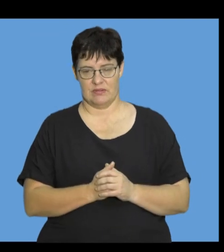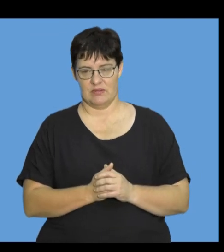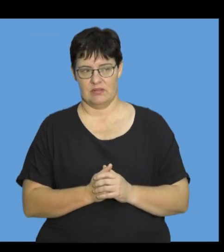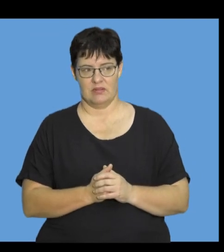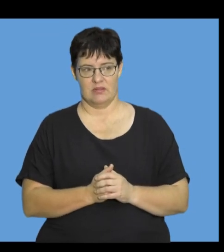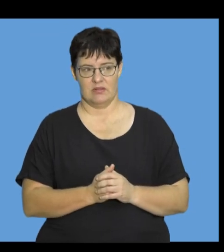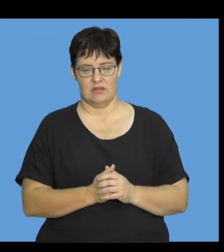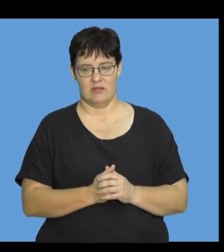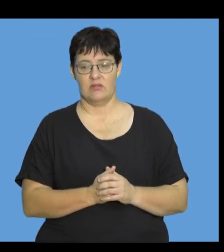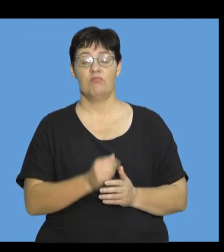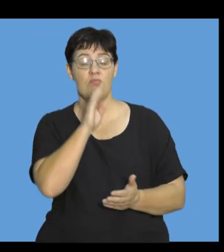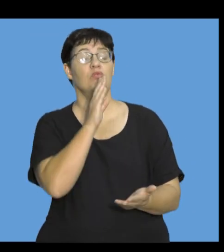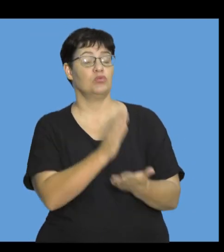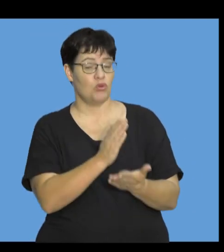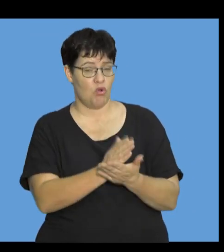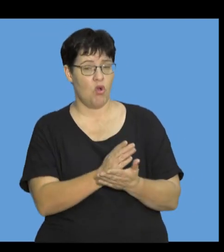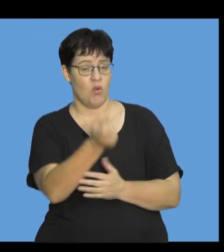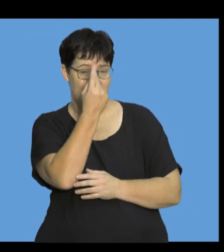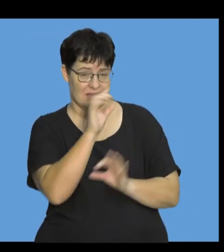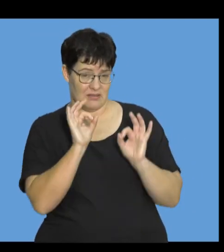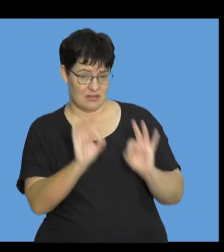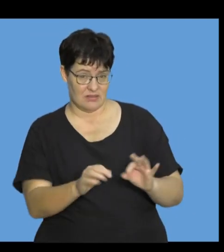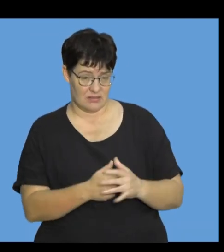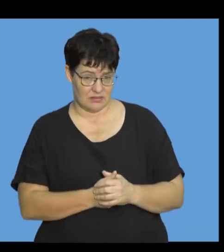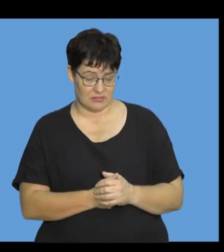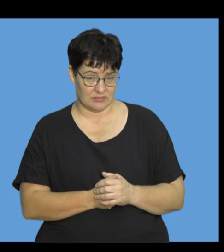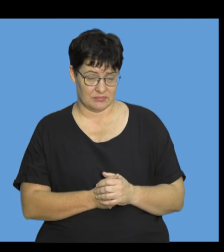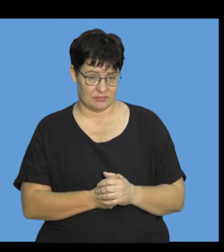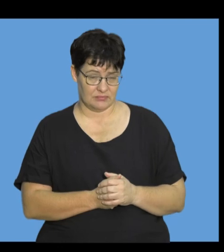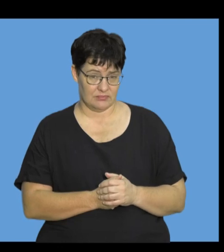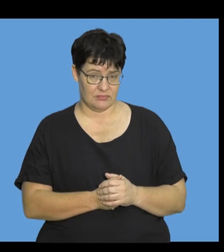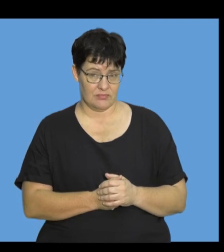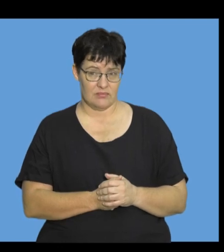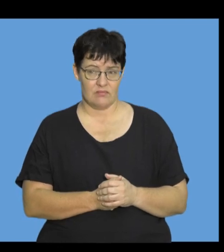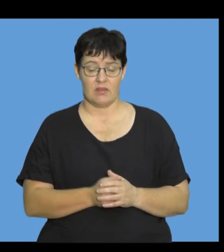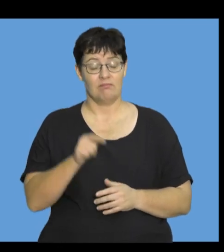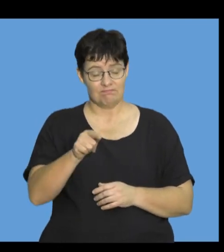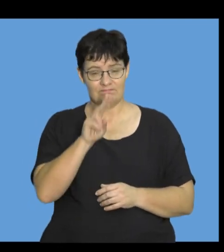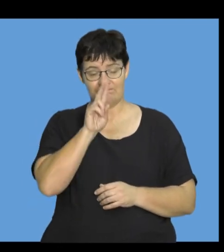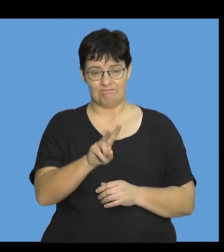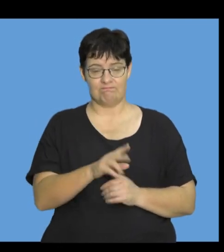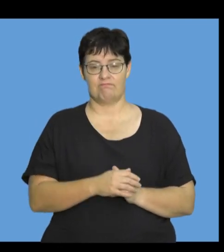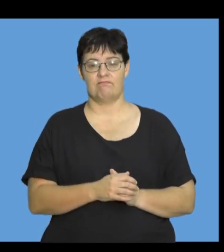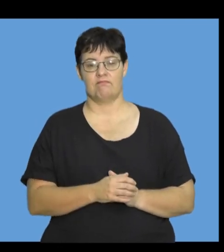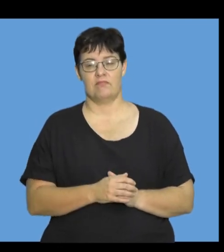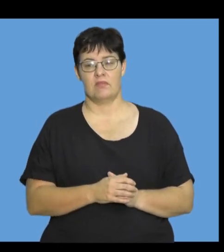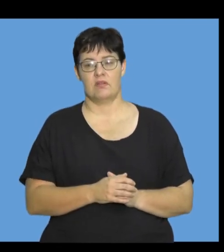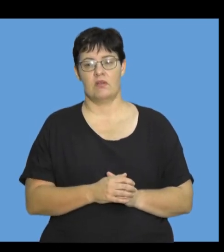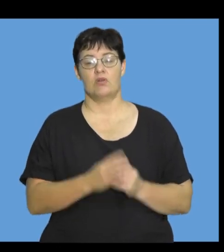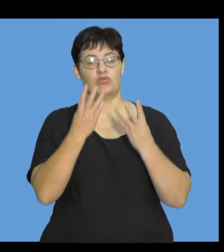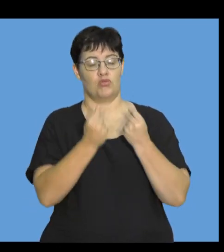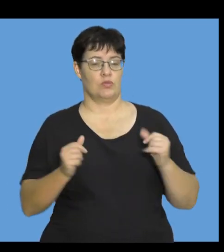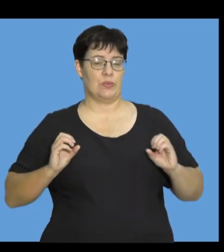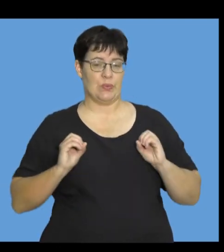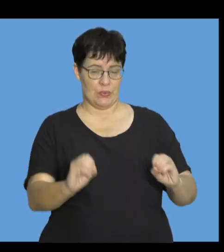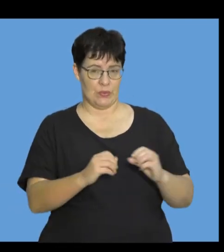trying to solve that, right? So make sure you do understand that concept there. So here you're simply just going to say